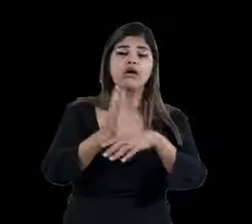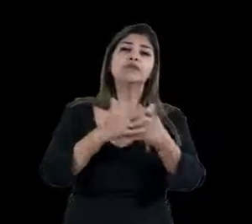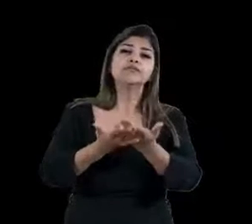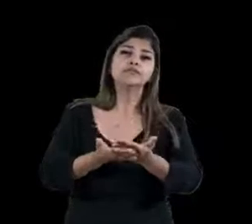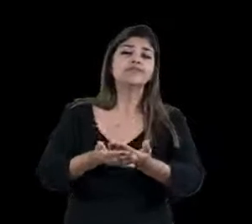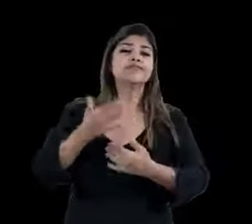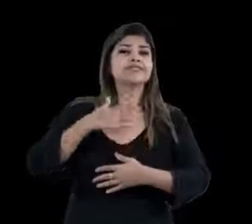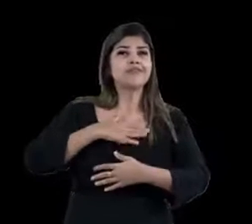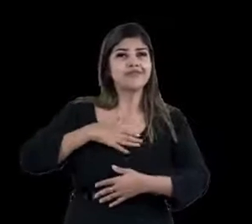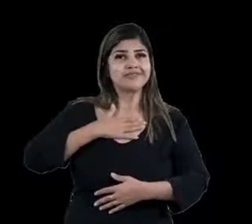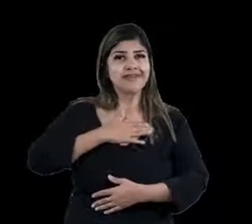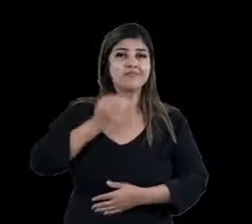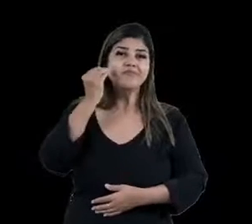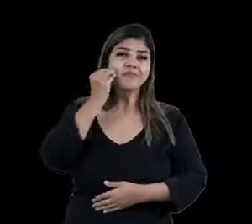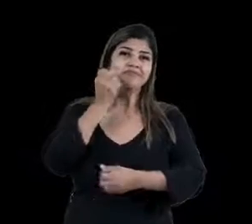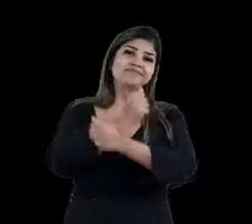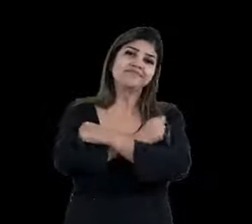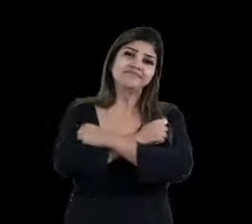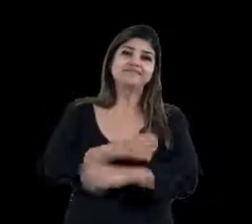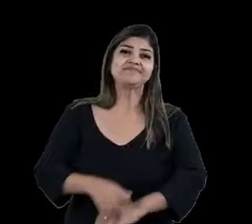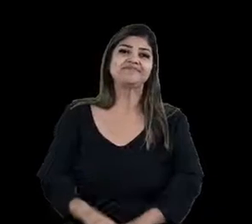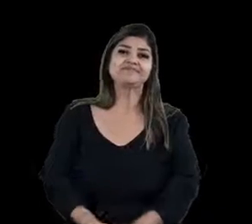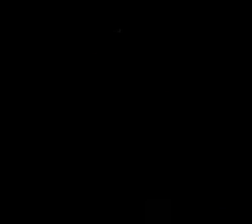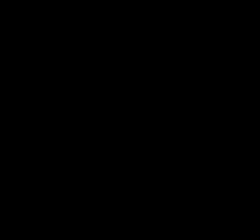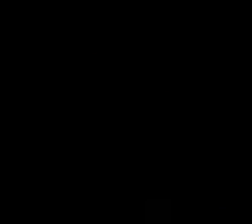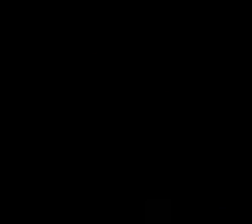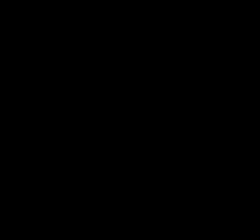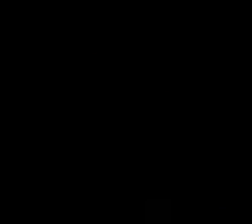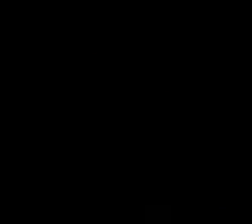I hope you have enjoyed it. Bye.